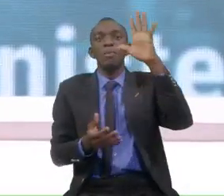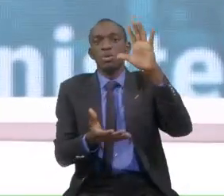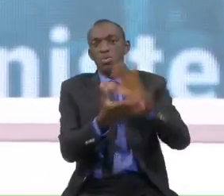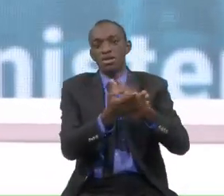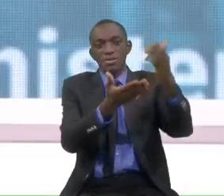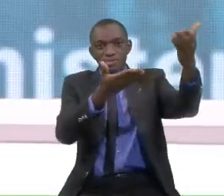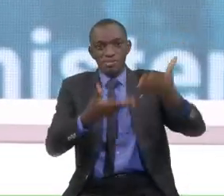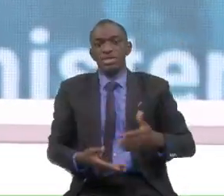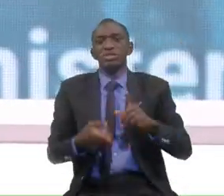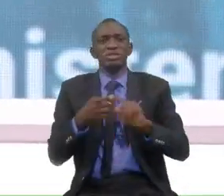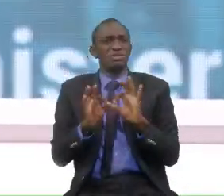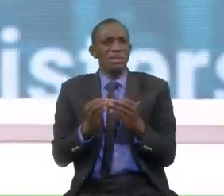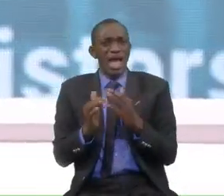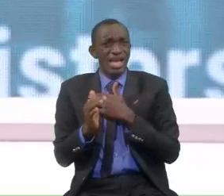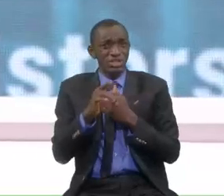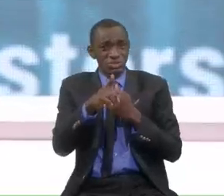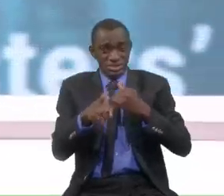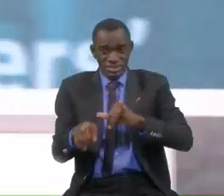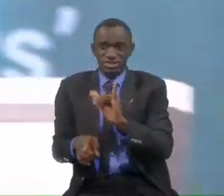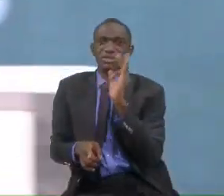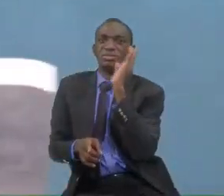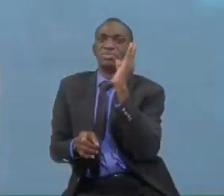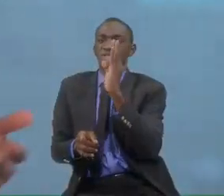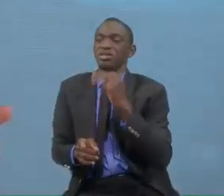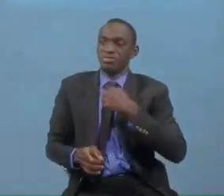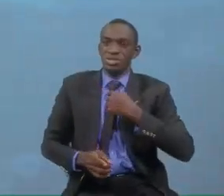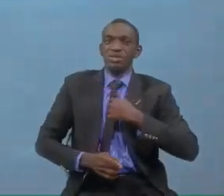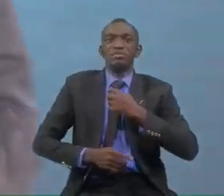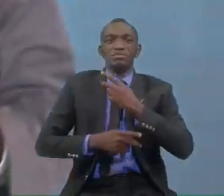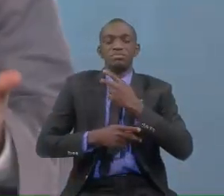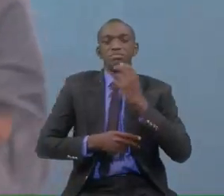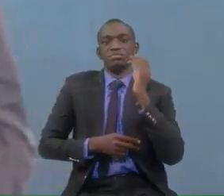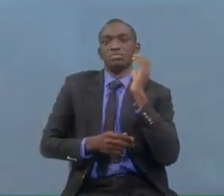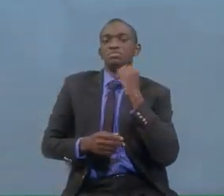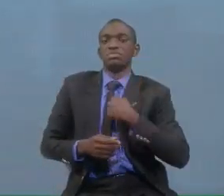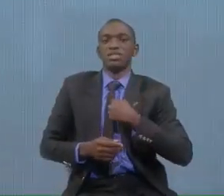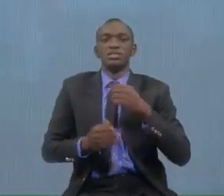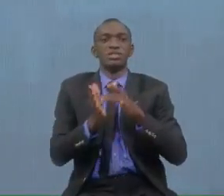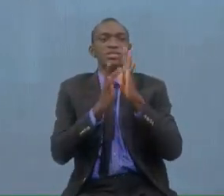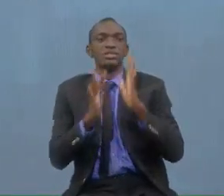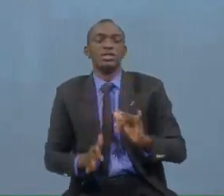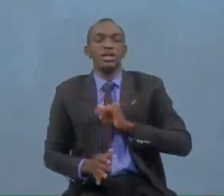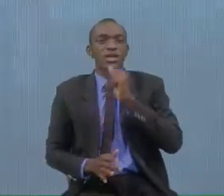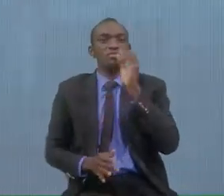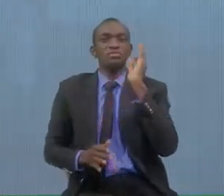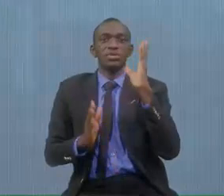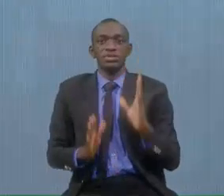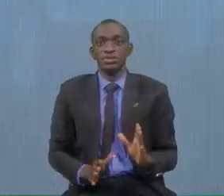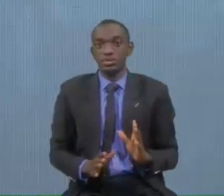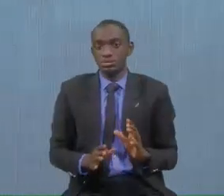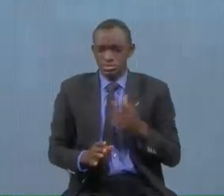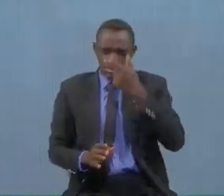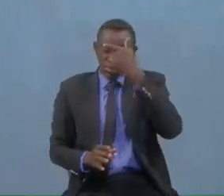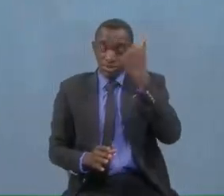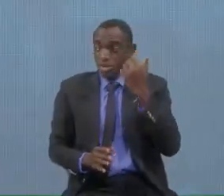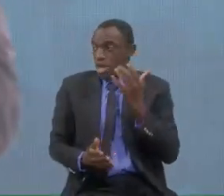and you're still saying, I am a Christian. Because our pastors themselves, they cannot emphasize